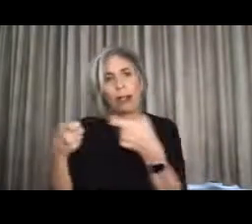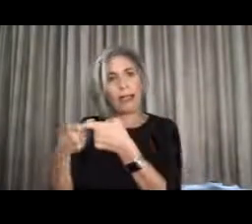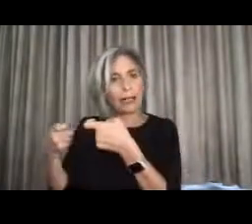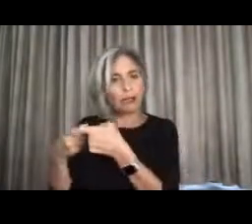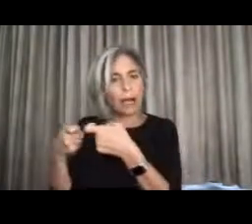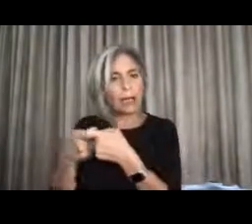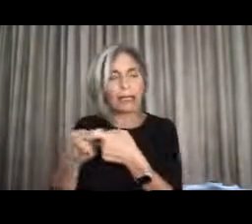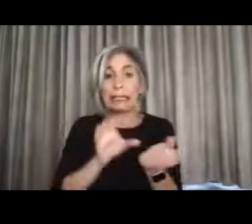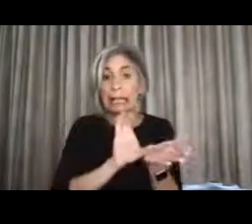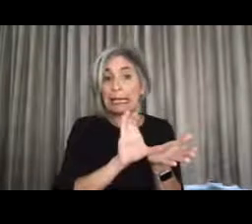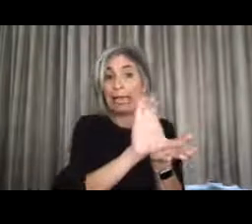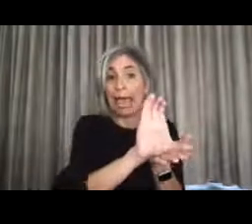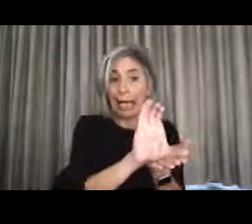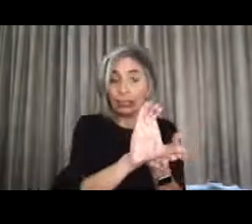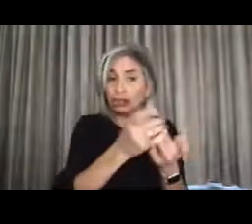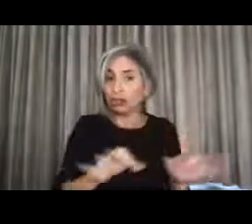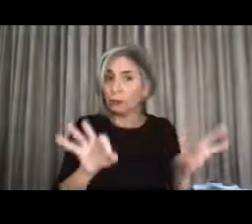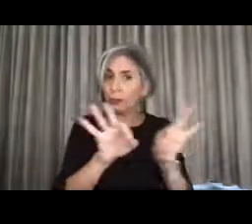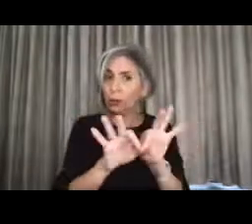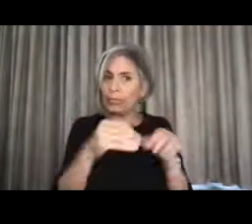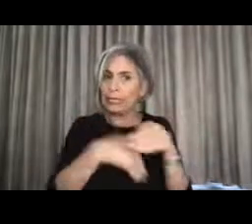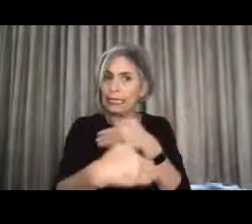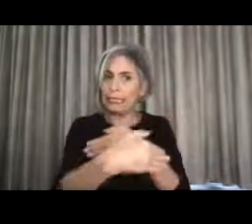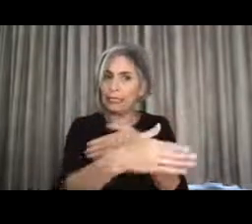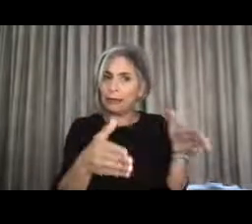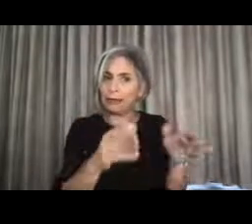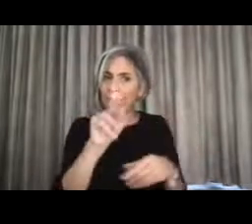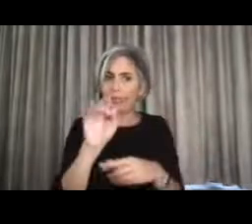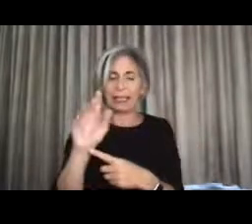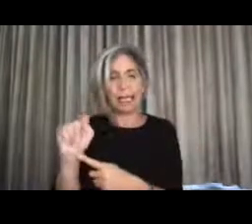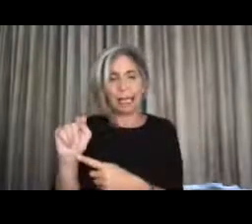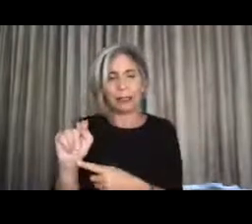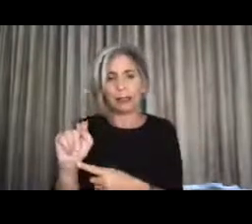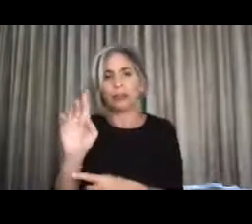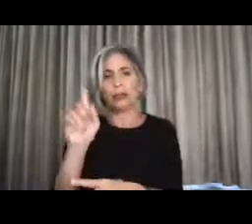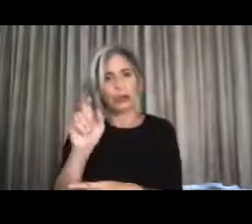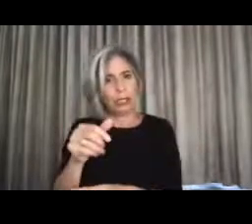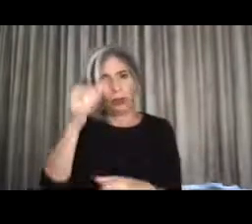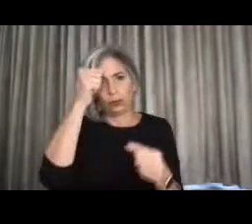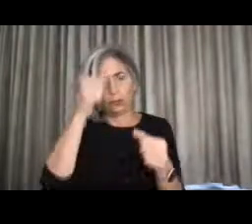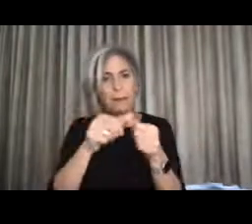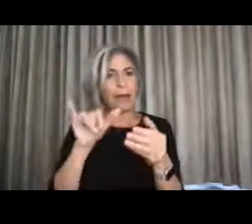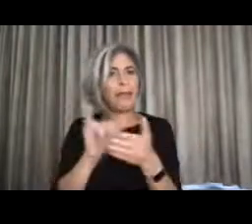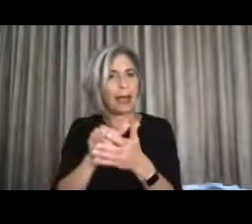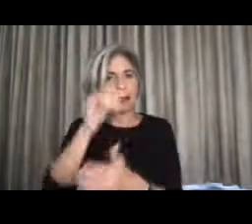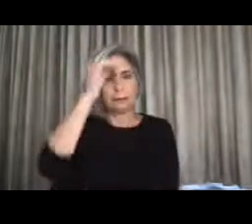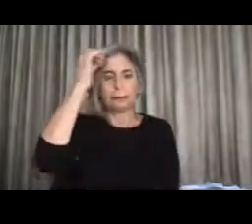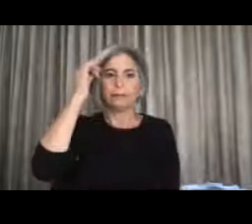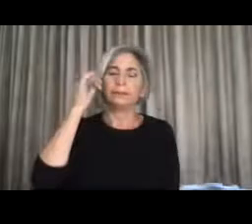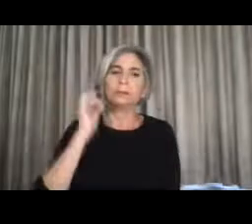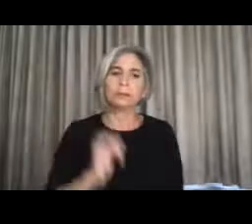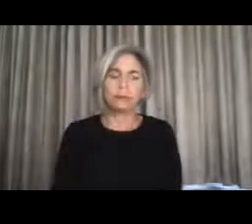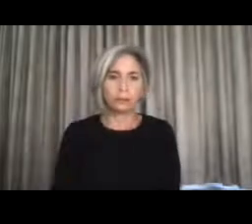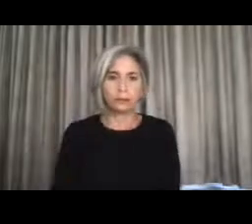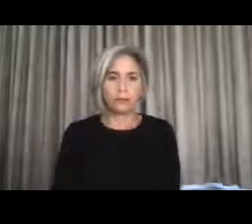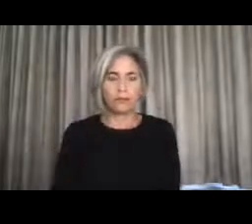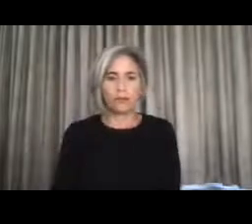on hand, all of those things you need to keep in mind when supplying this kit. Next